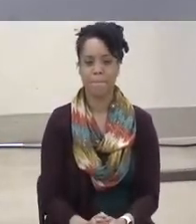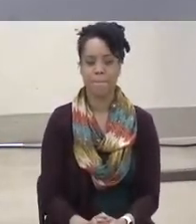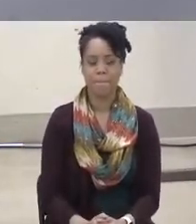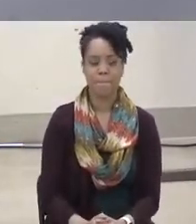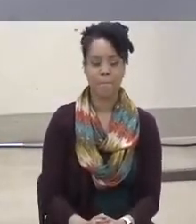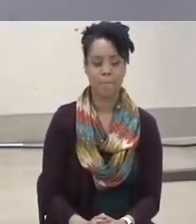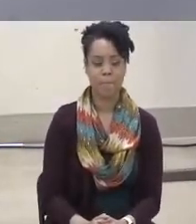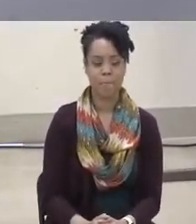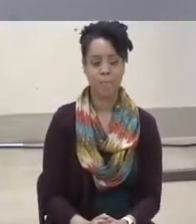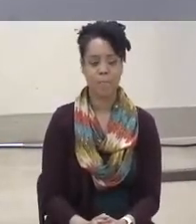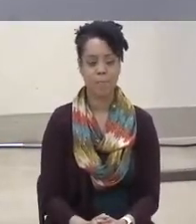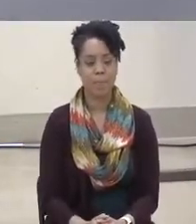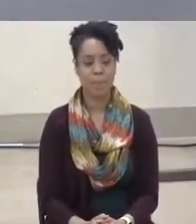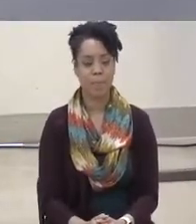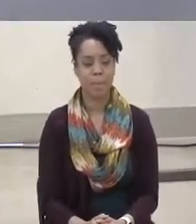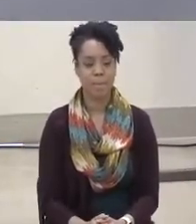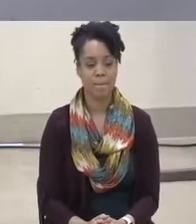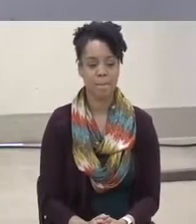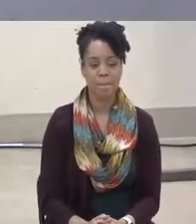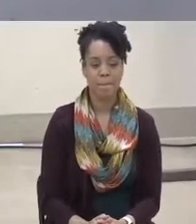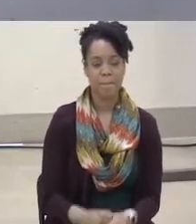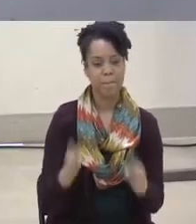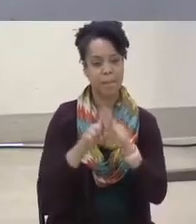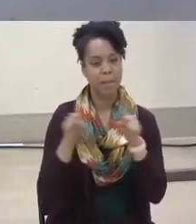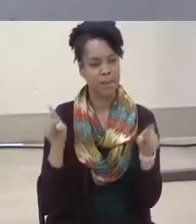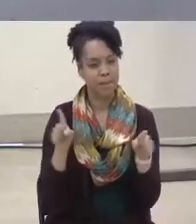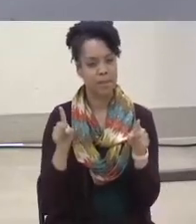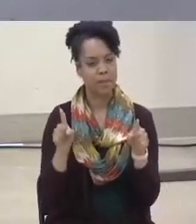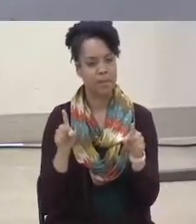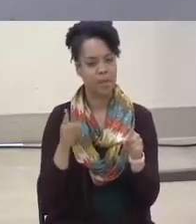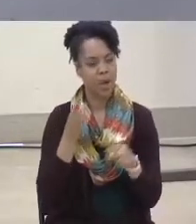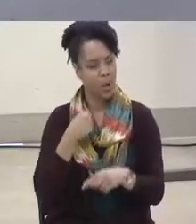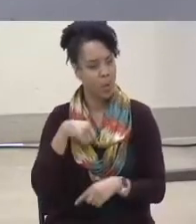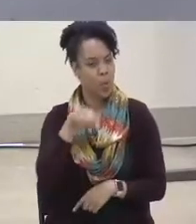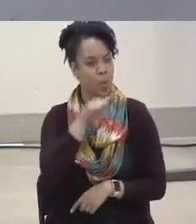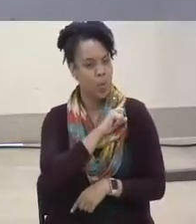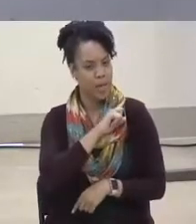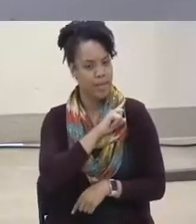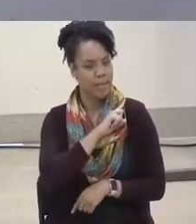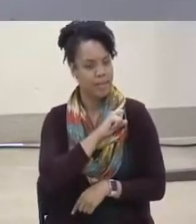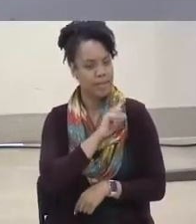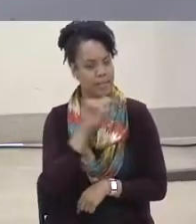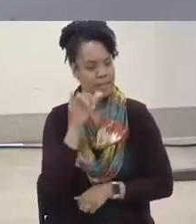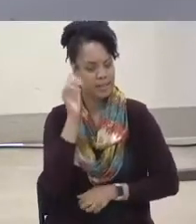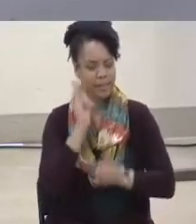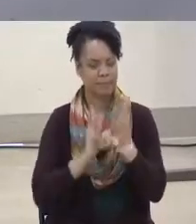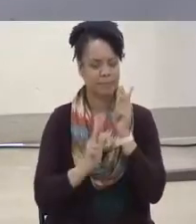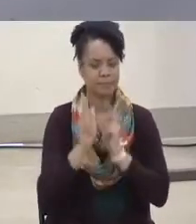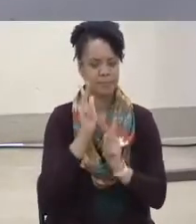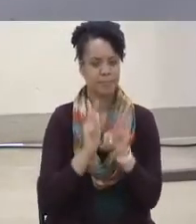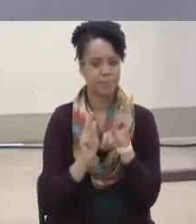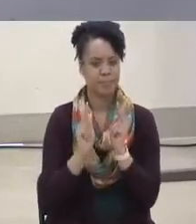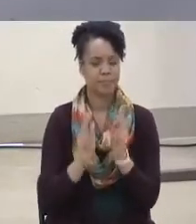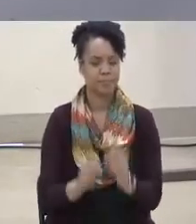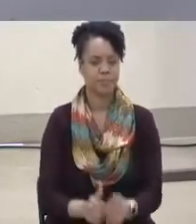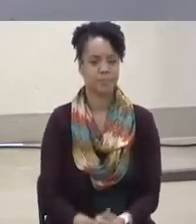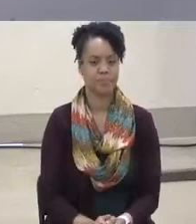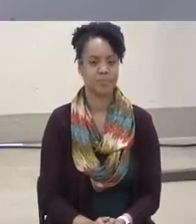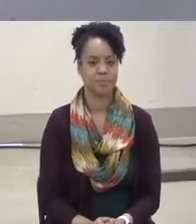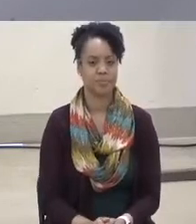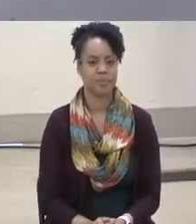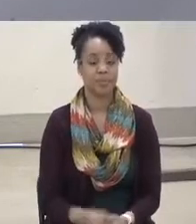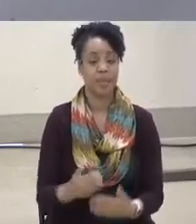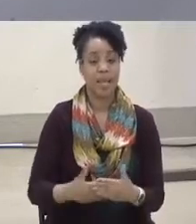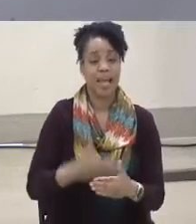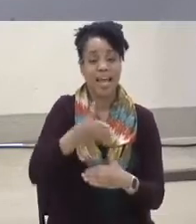una alabanza a Él. But we as a people, Pero nosotros como su pueblo, personas,